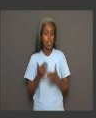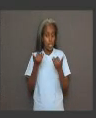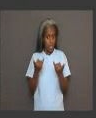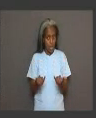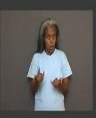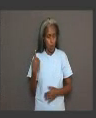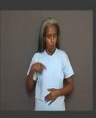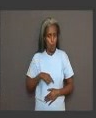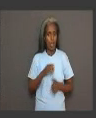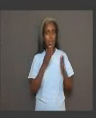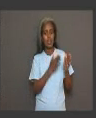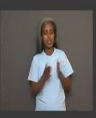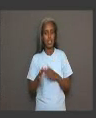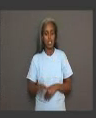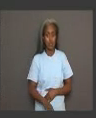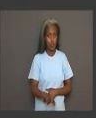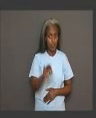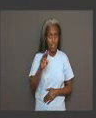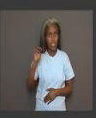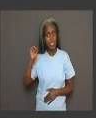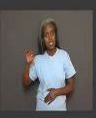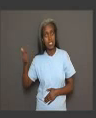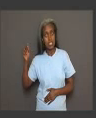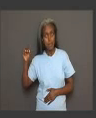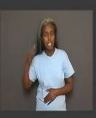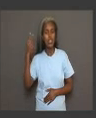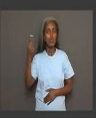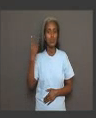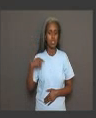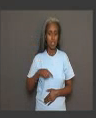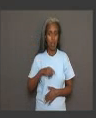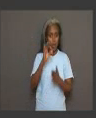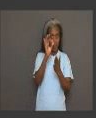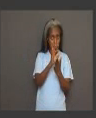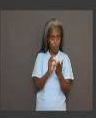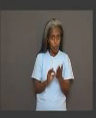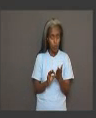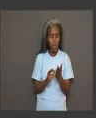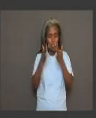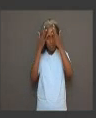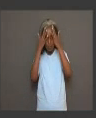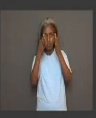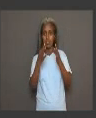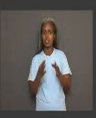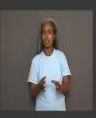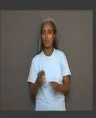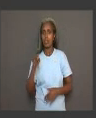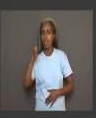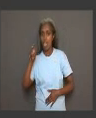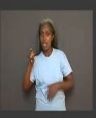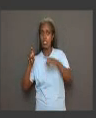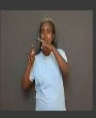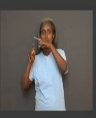Now we are ready to find the mean using our formula to determine x